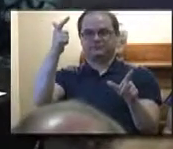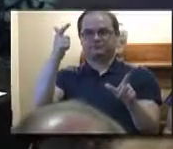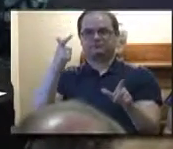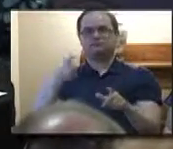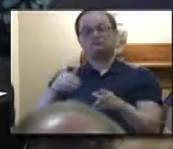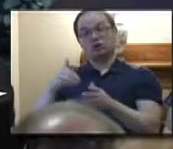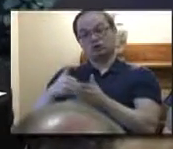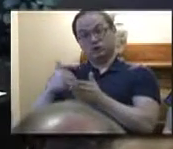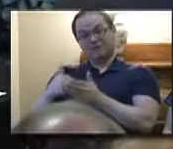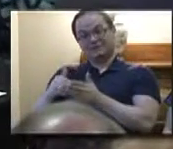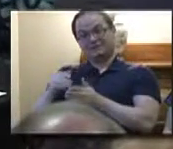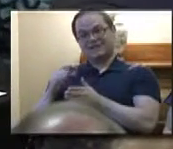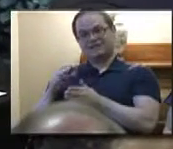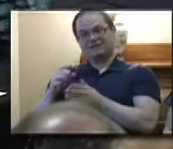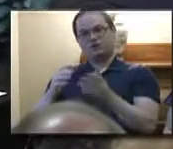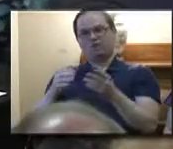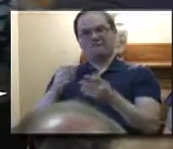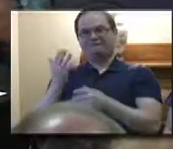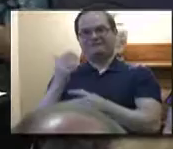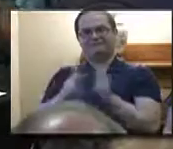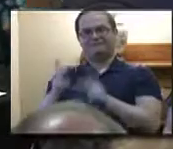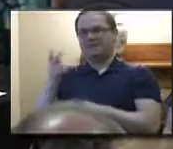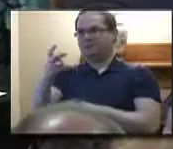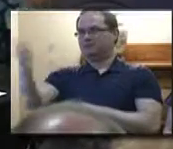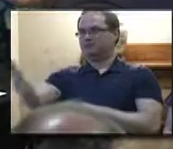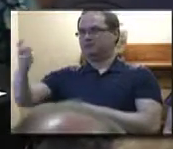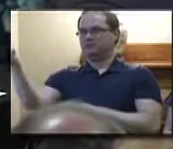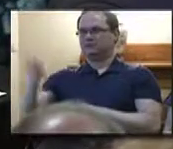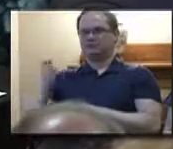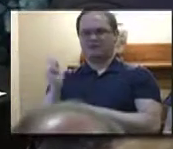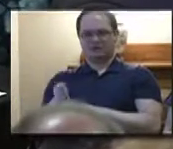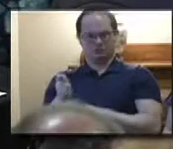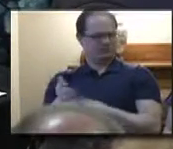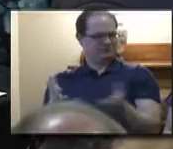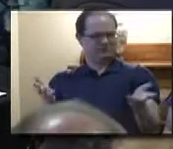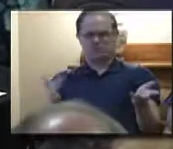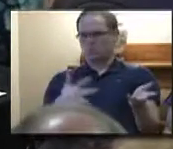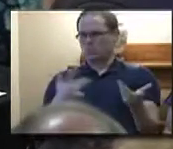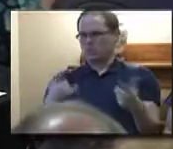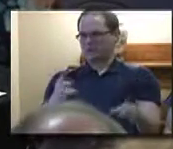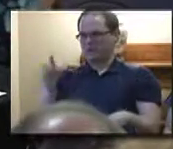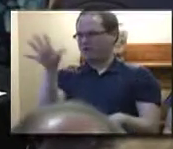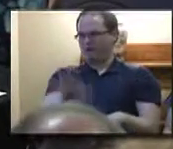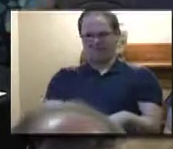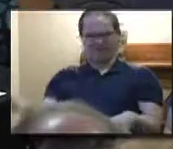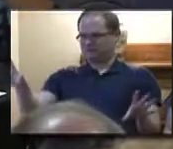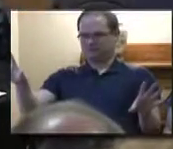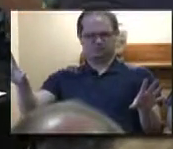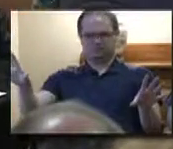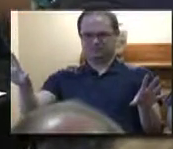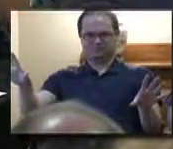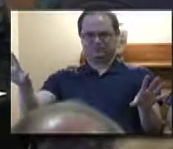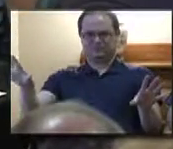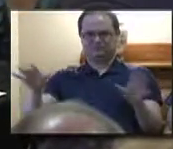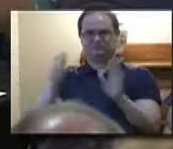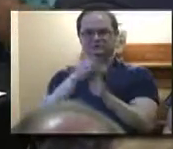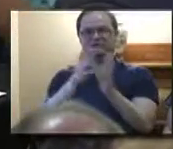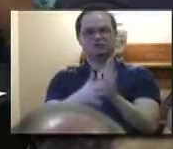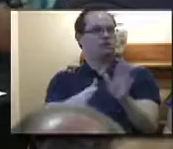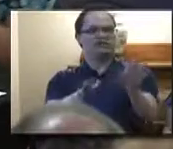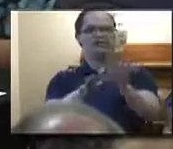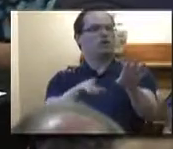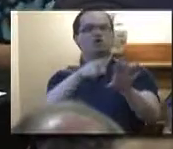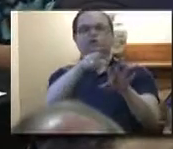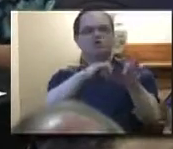in the side of the courtroom there are like 15 people. And you know, the judge is going, what is going on? You know, attorney, you know, you need